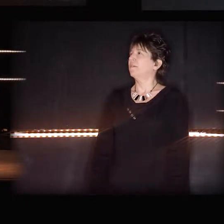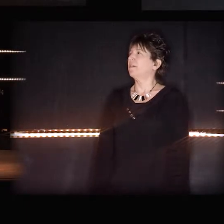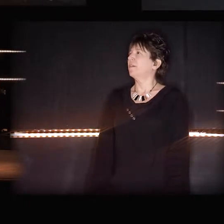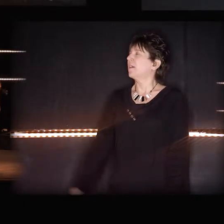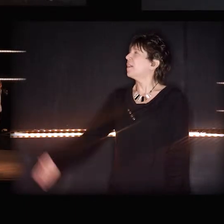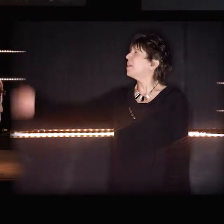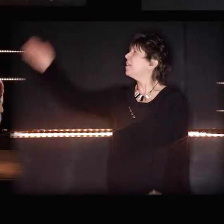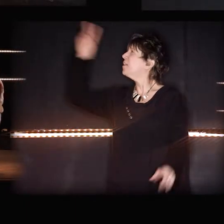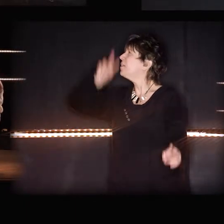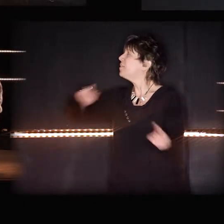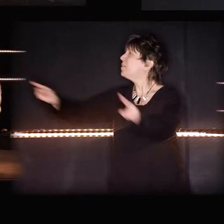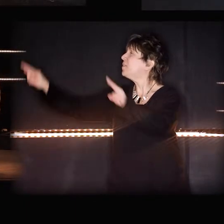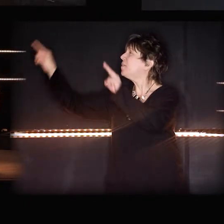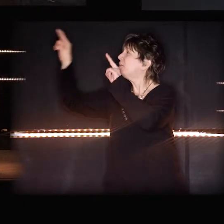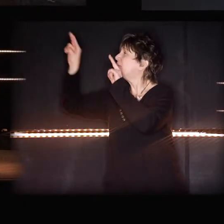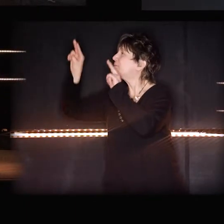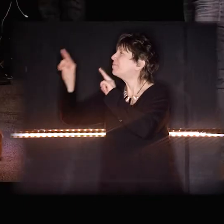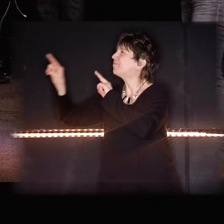God, I look to you.